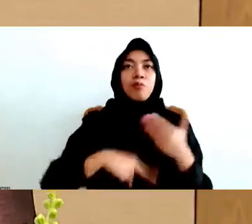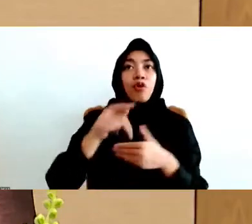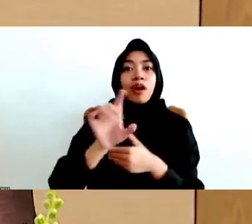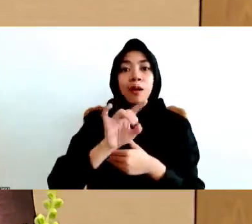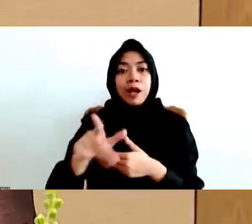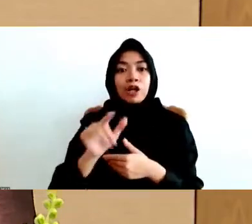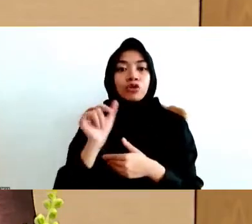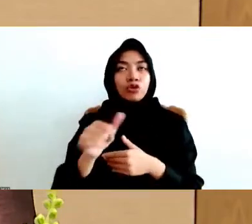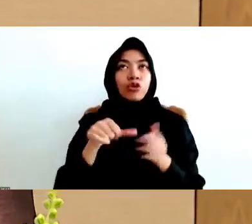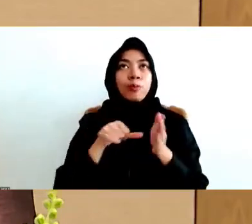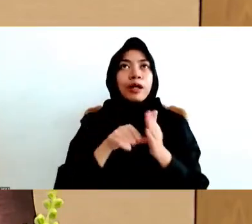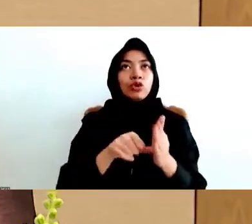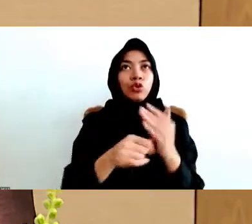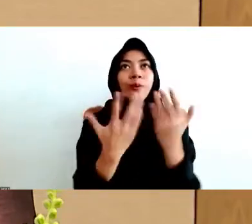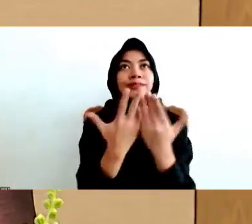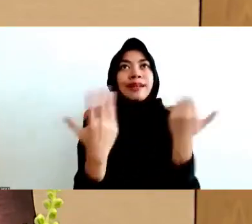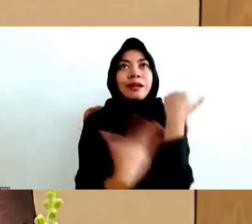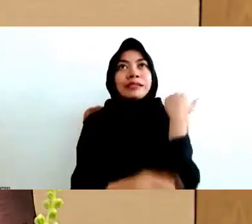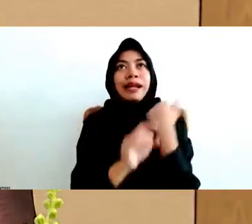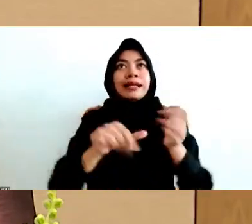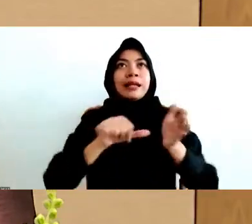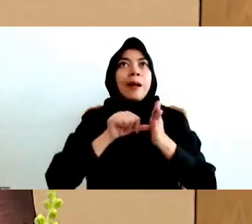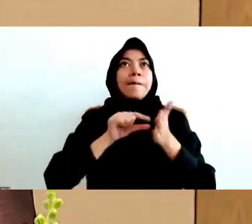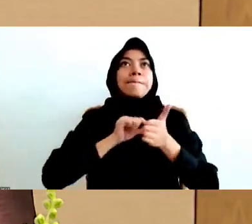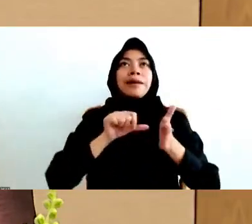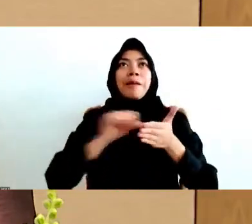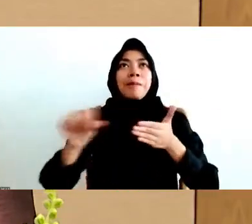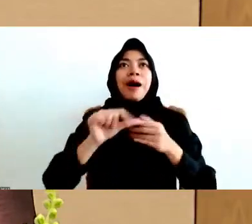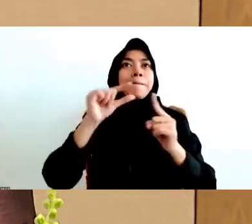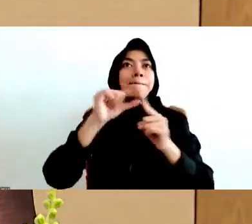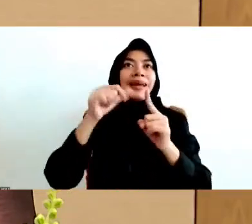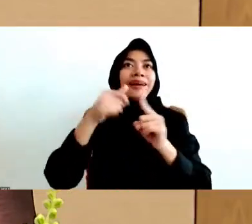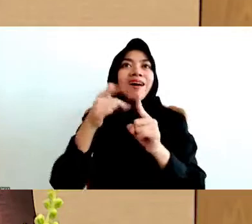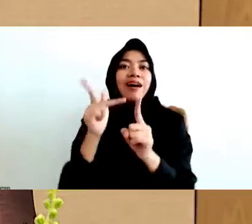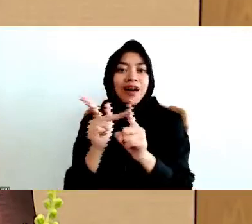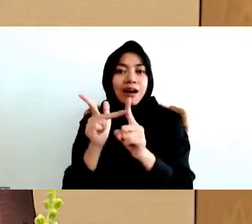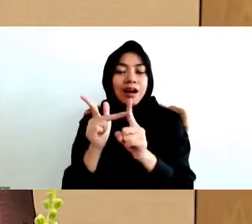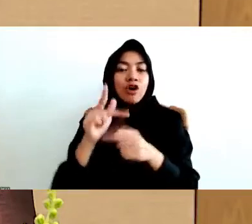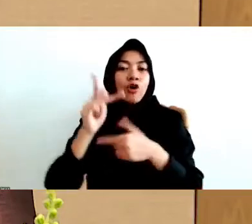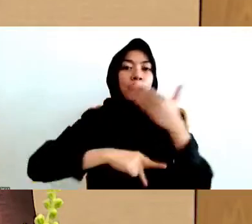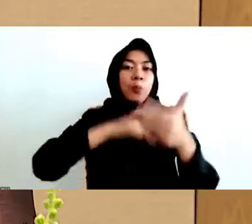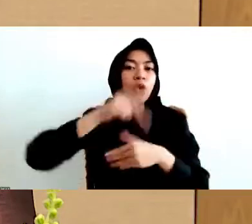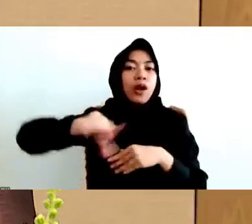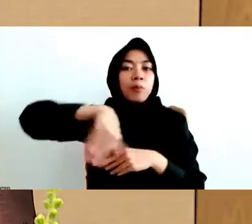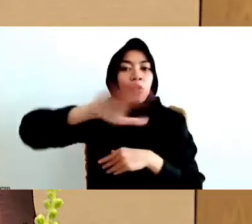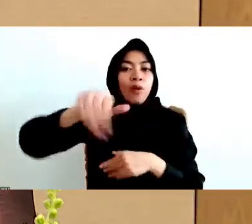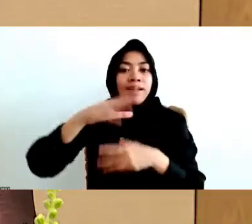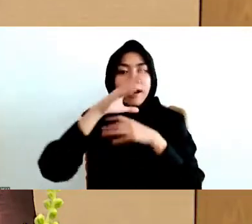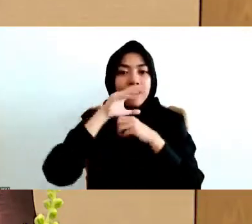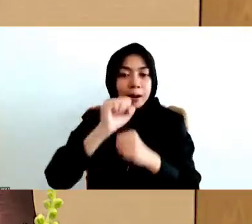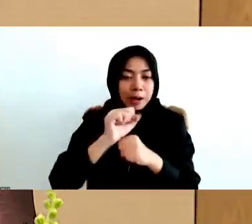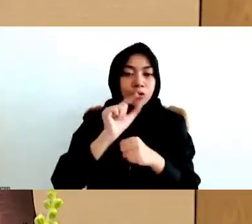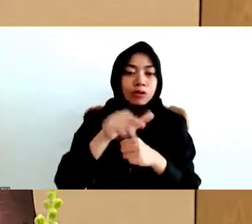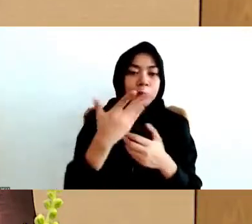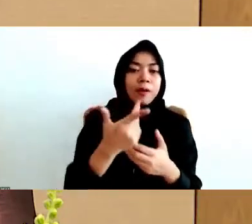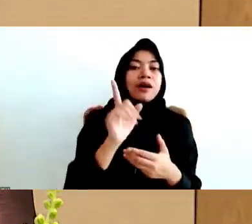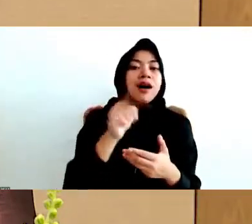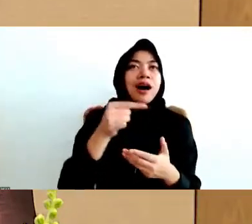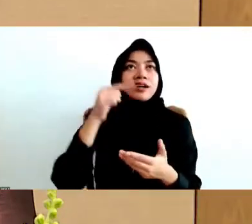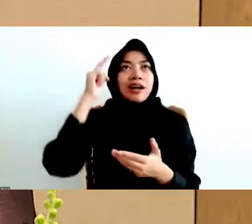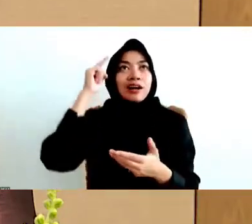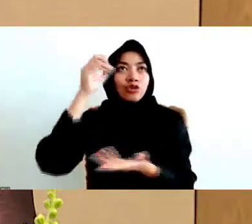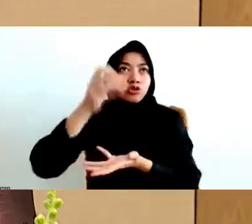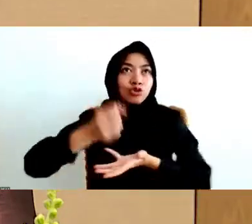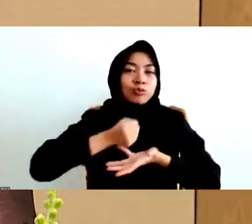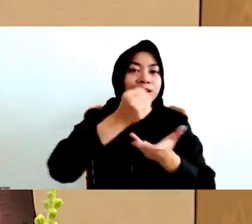slightly increase in terms of the coverage, as well as the electricity subsidy, and also health insurance, which